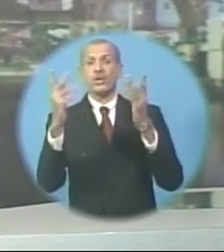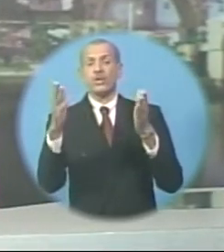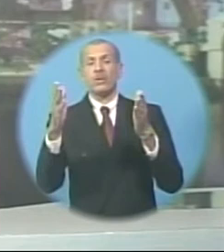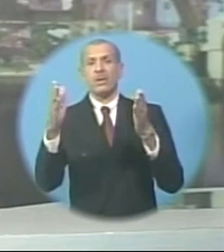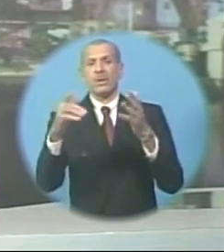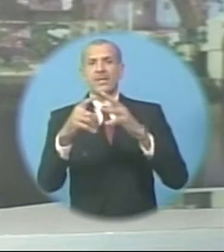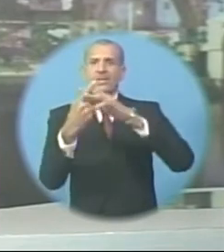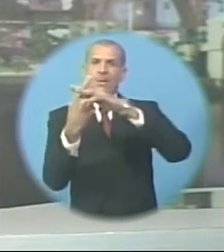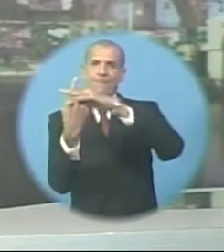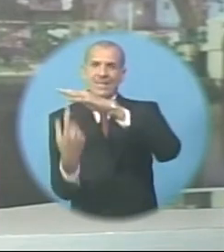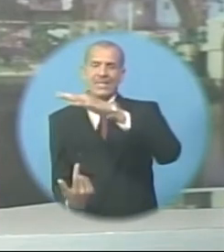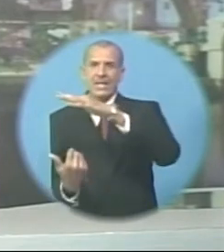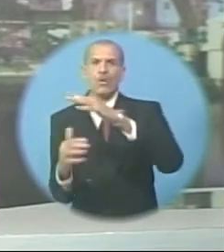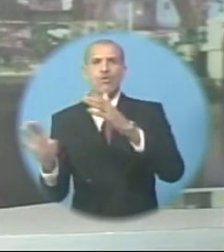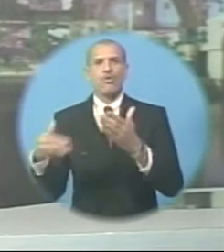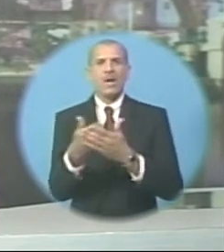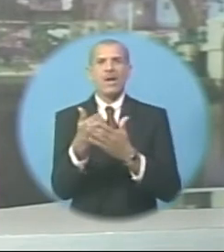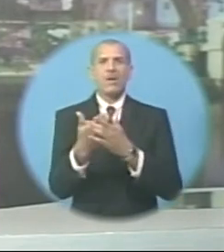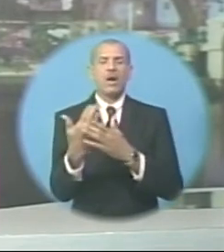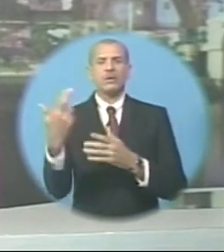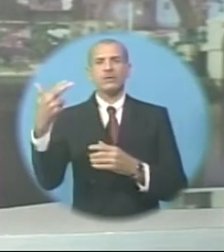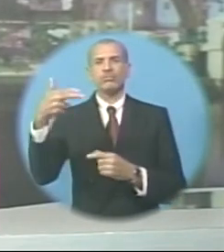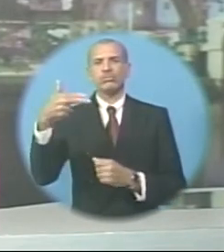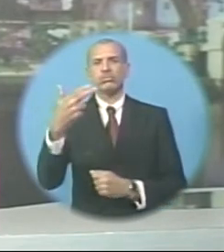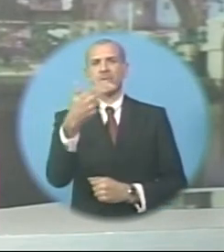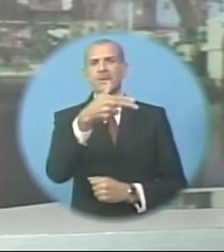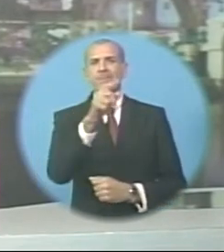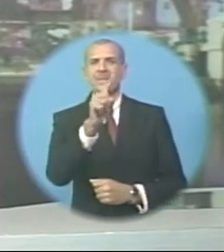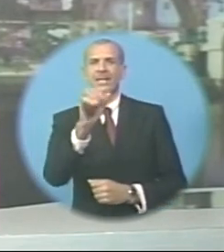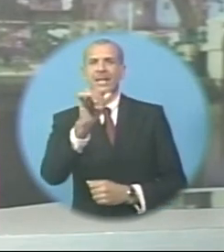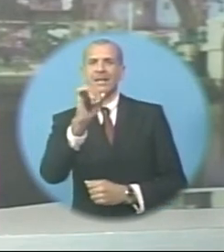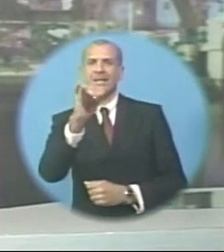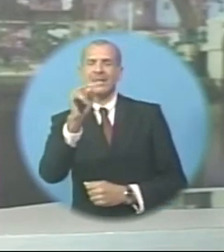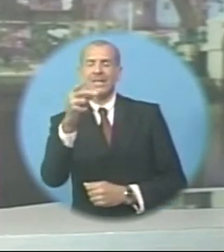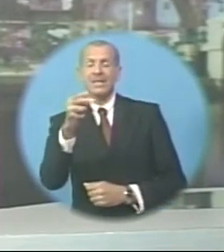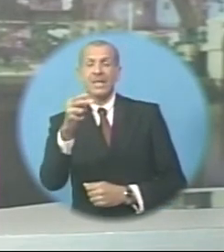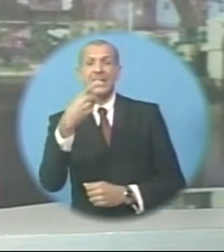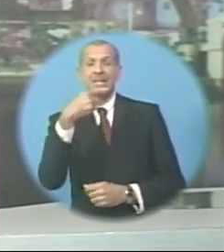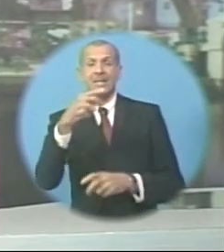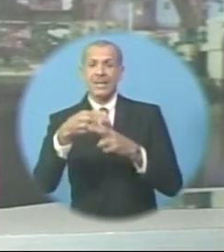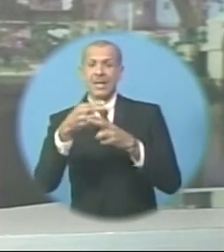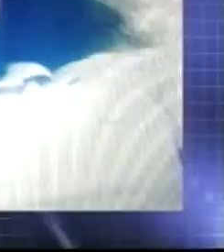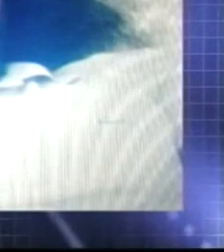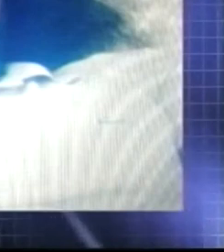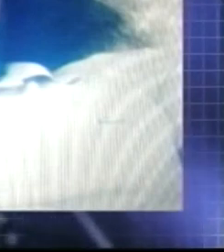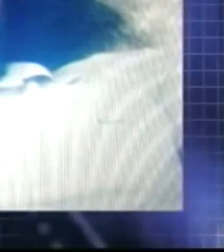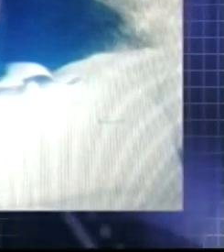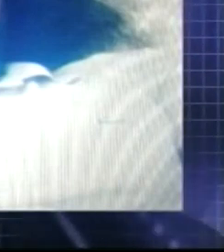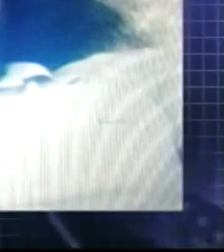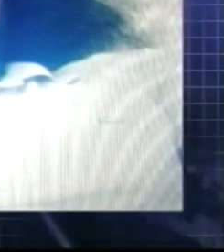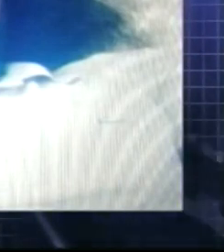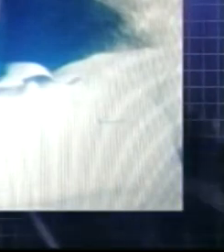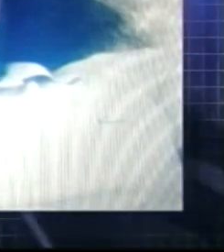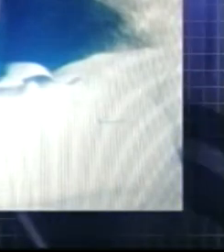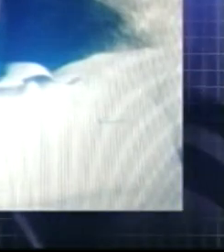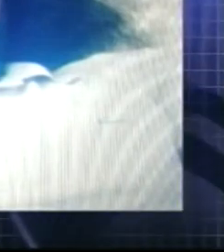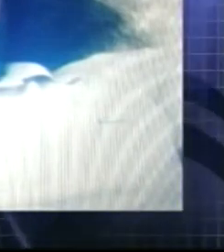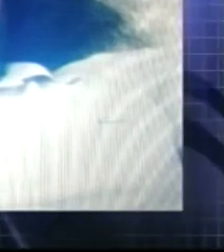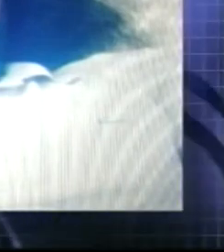arrived on the island on board the Zenith cruise ship. He has been identified as Luis Felipe del Rosario Perez,